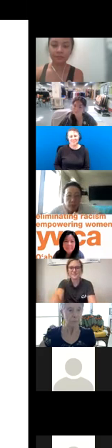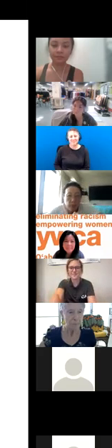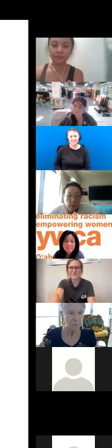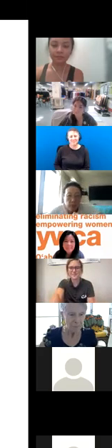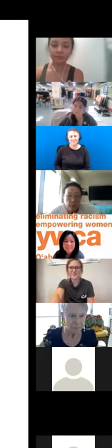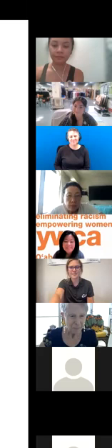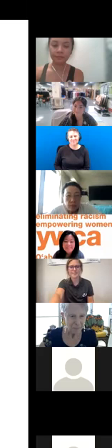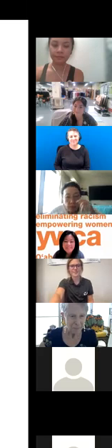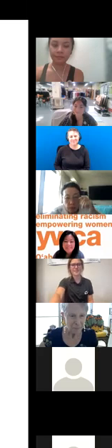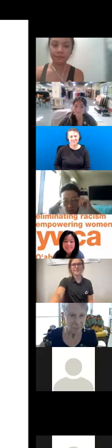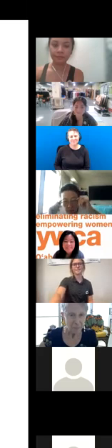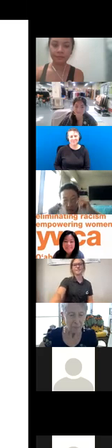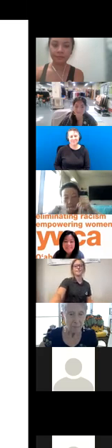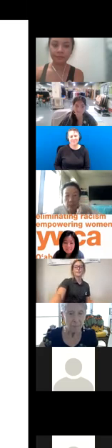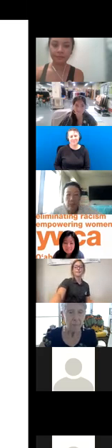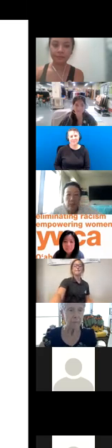face.